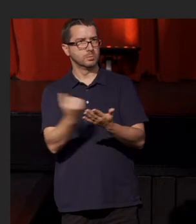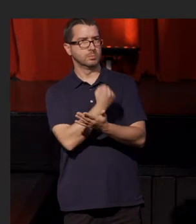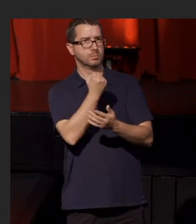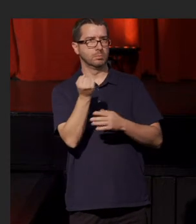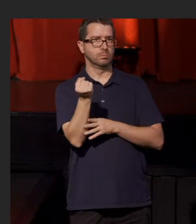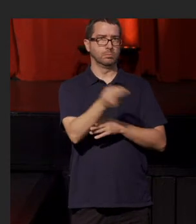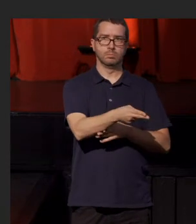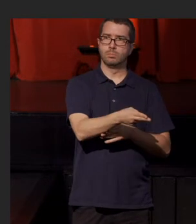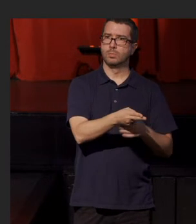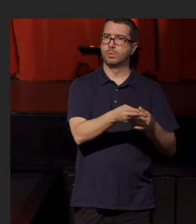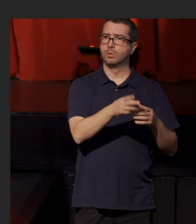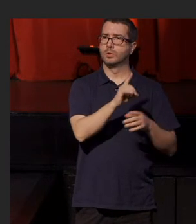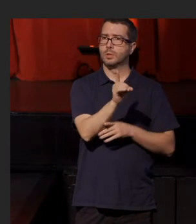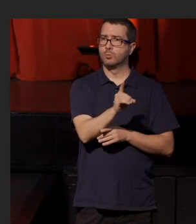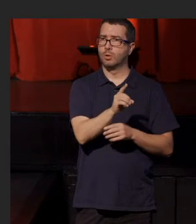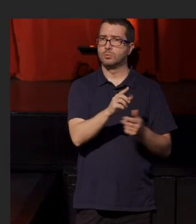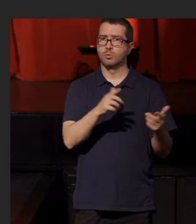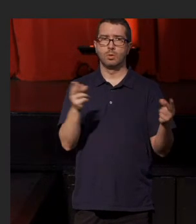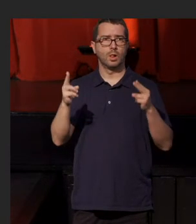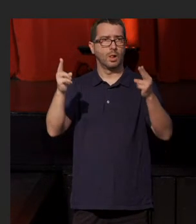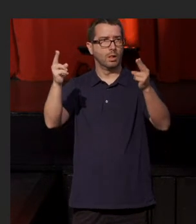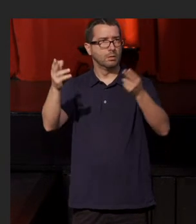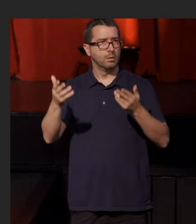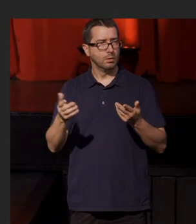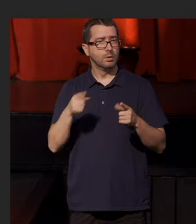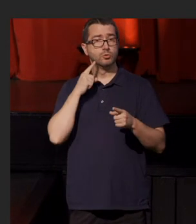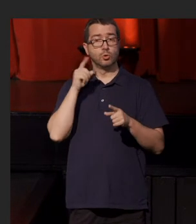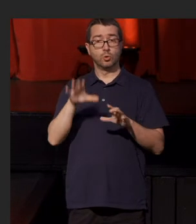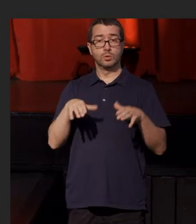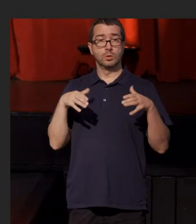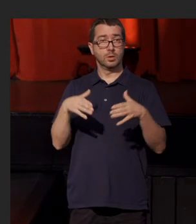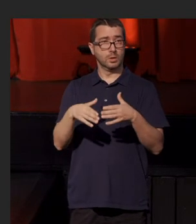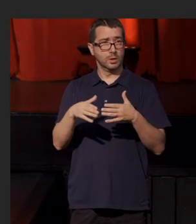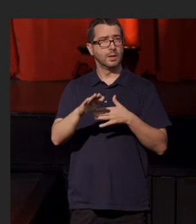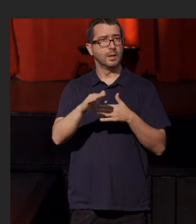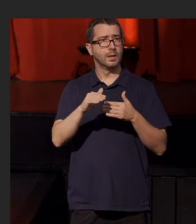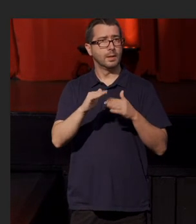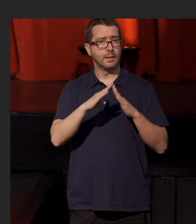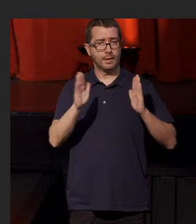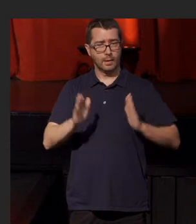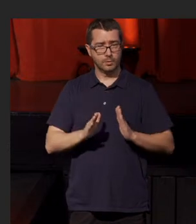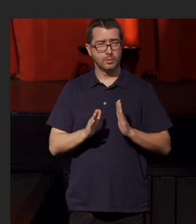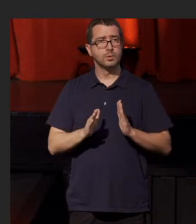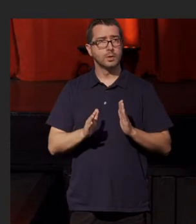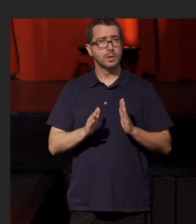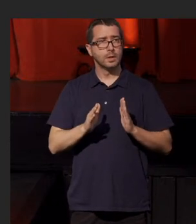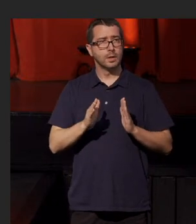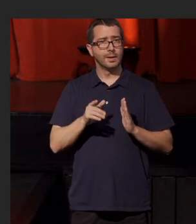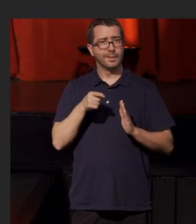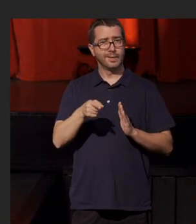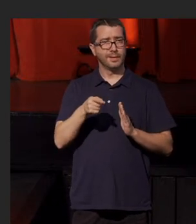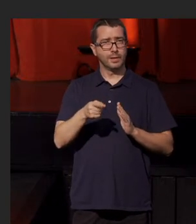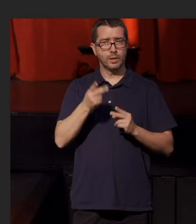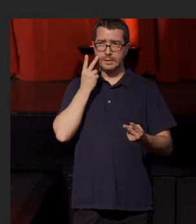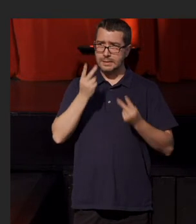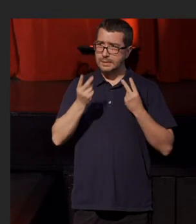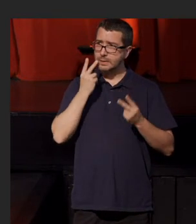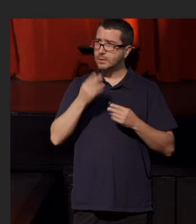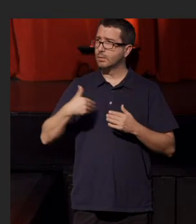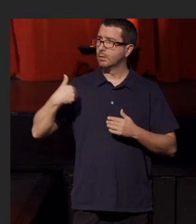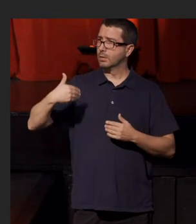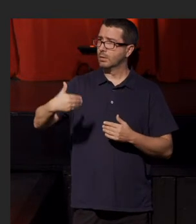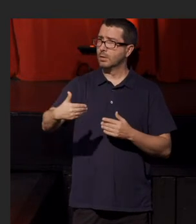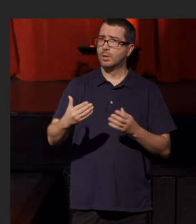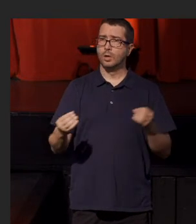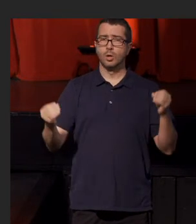won't enforce the norms. Historically, the House had enforced the norms across party lines, and increasingly we were seeing censure votes, taking